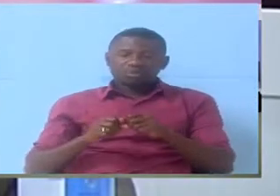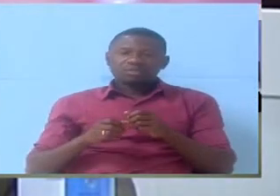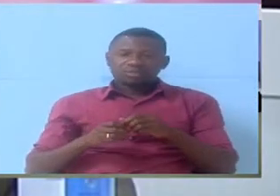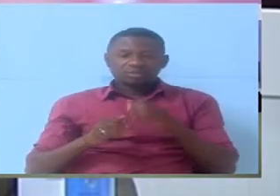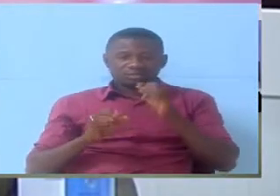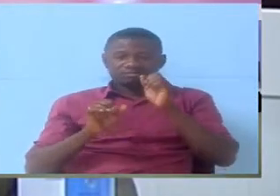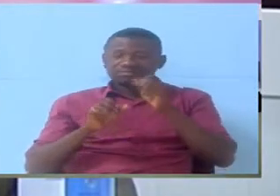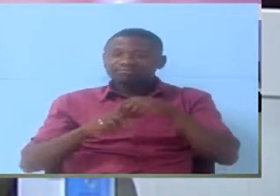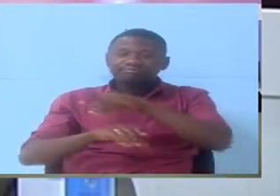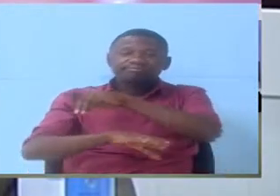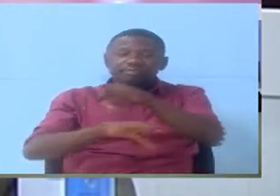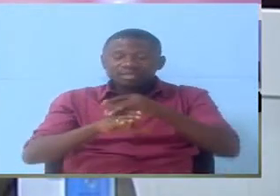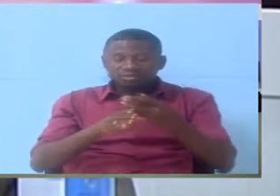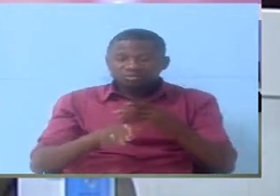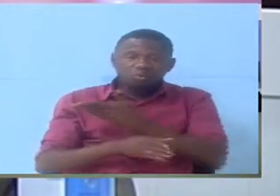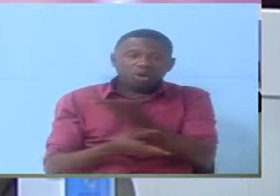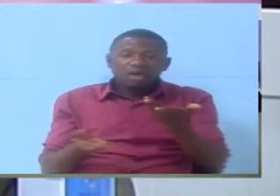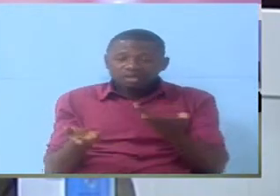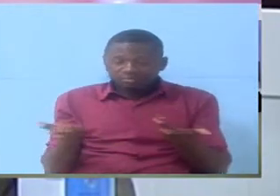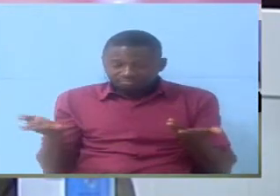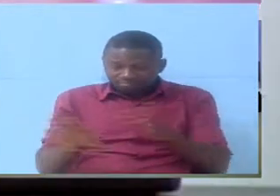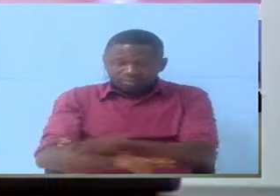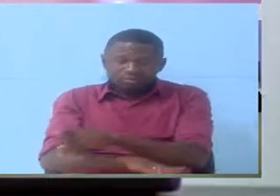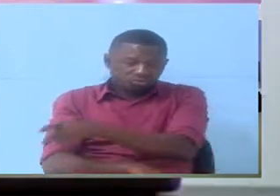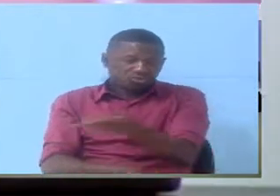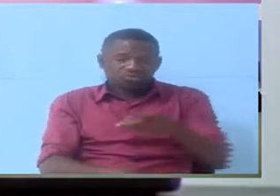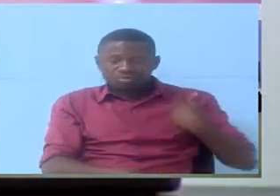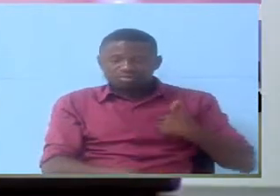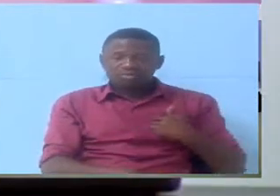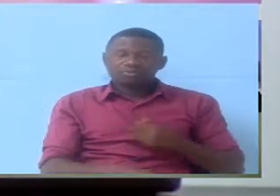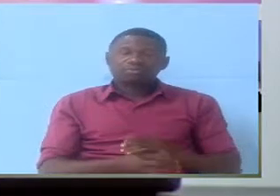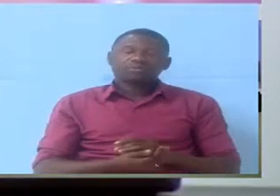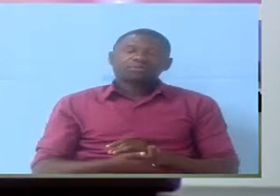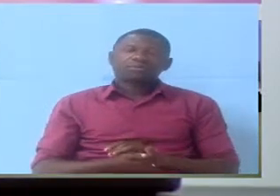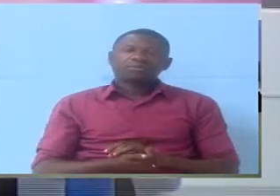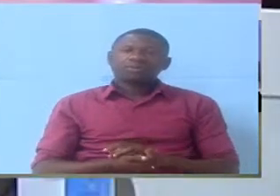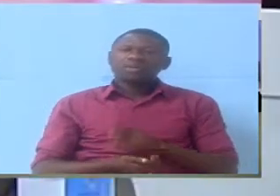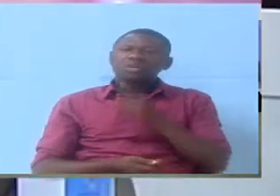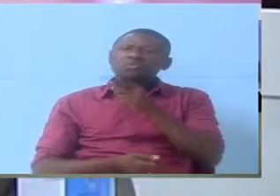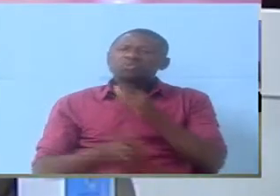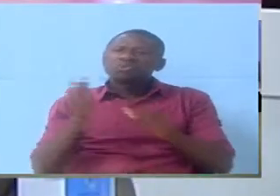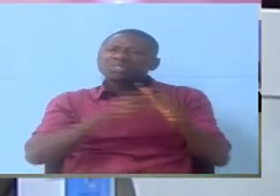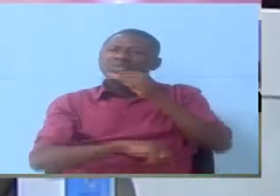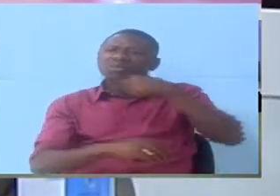should be there. Ñing jama kaburo betar la ji. When did you return? What did you want to murunta?